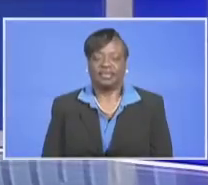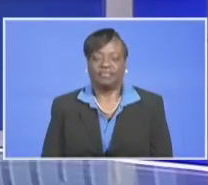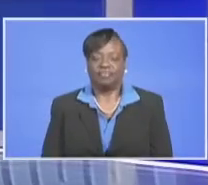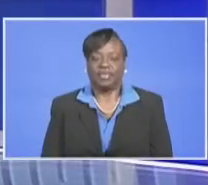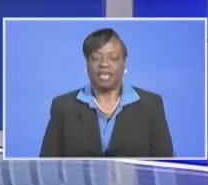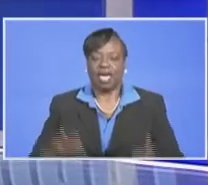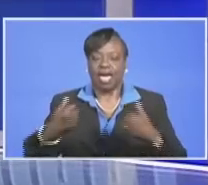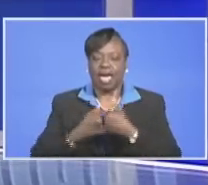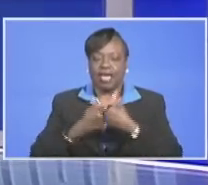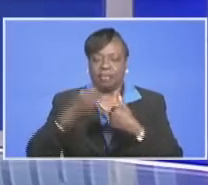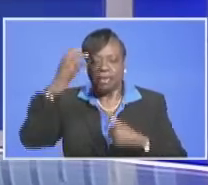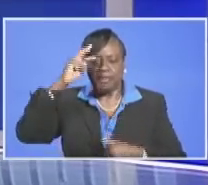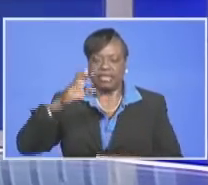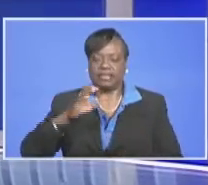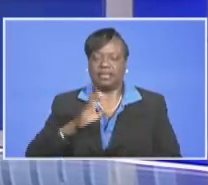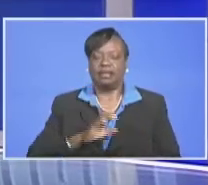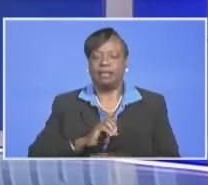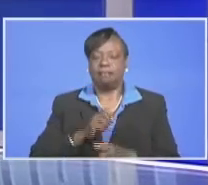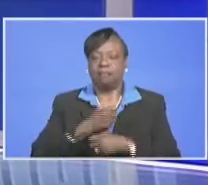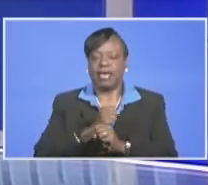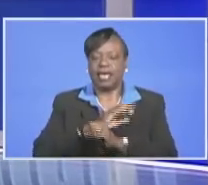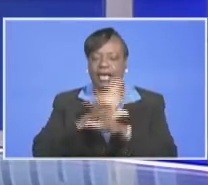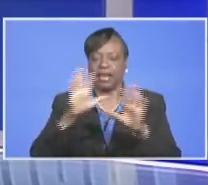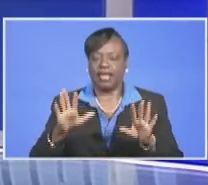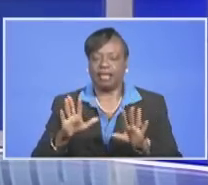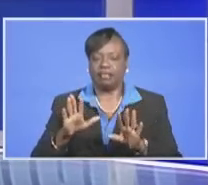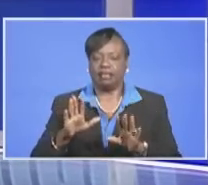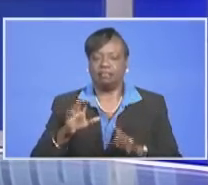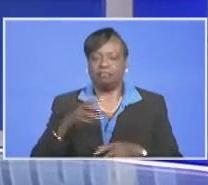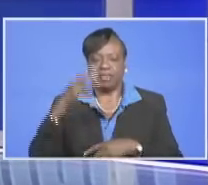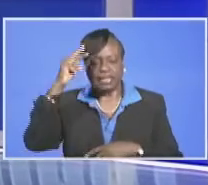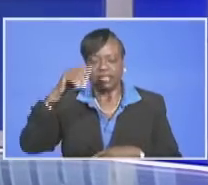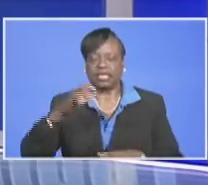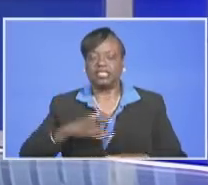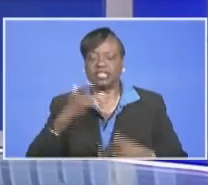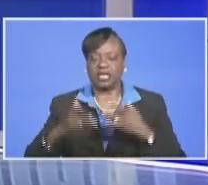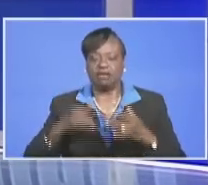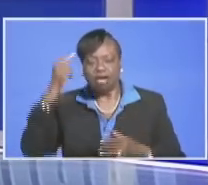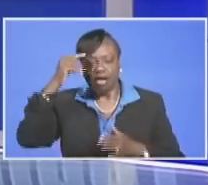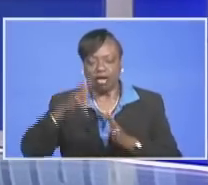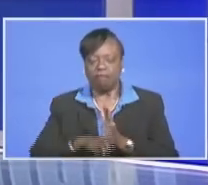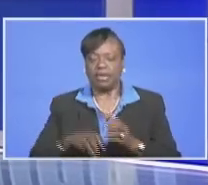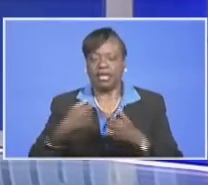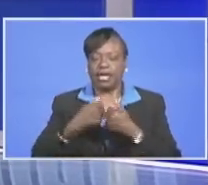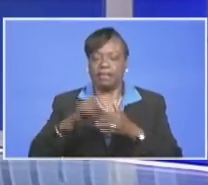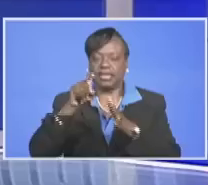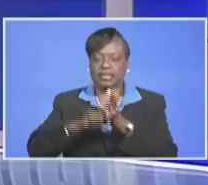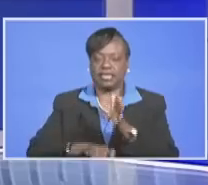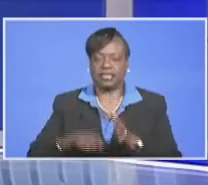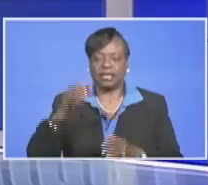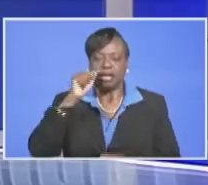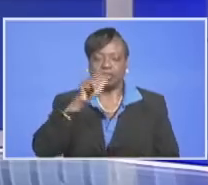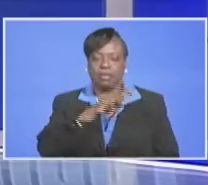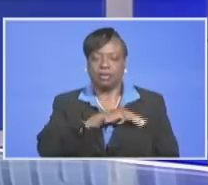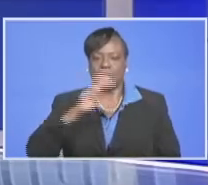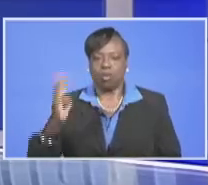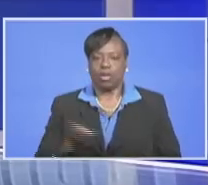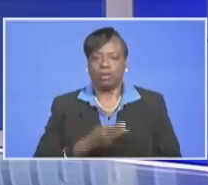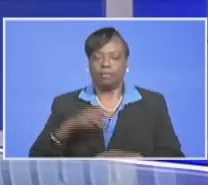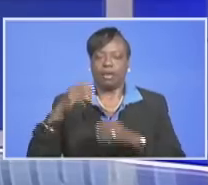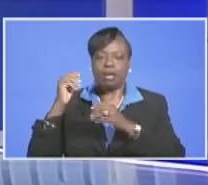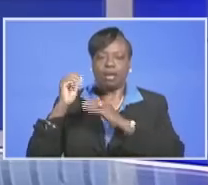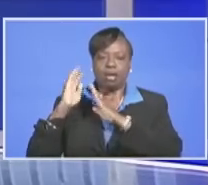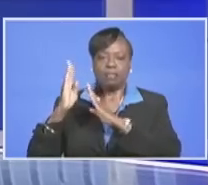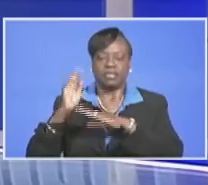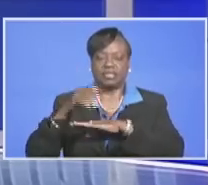The gaming minister clarifying concerns on government's proposed gaming taxes. Good Friday evening, Bahamas. I'm Altaviz Munnings. Welcome to the Bahamas Tonight, the